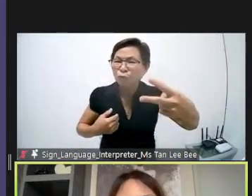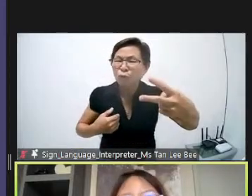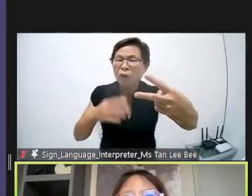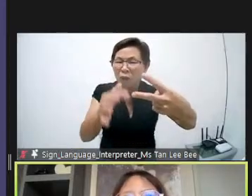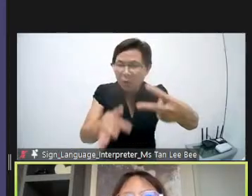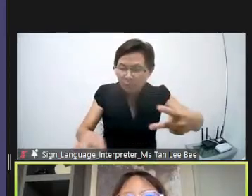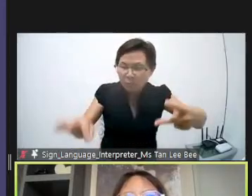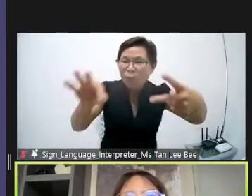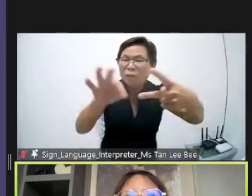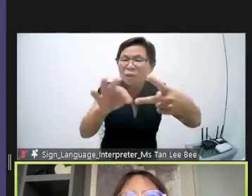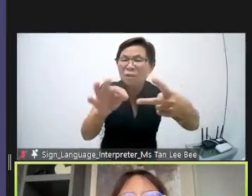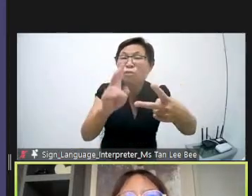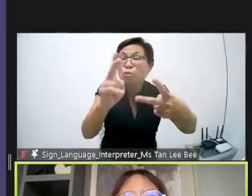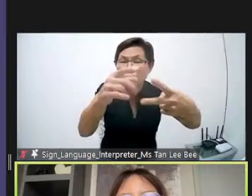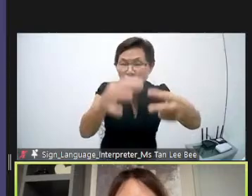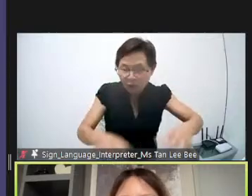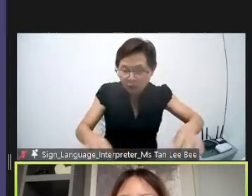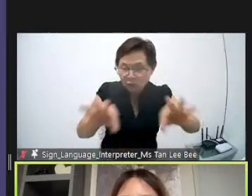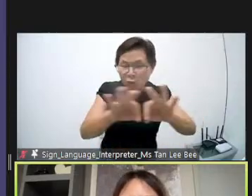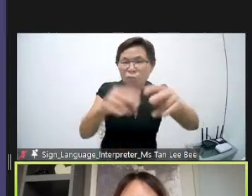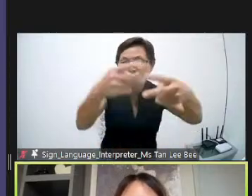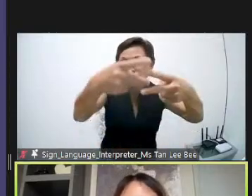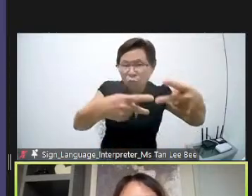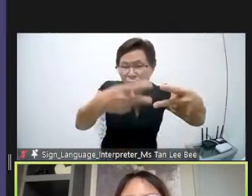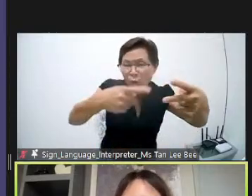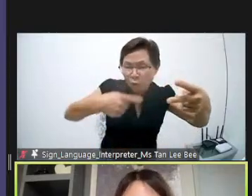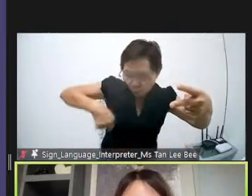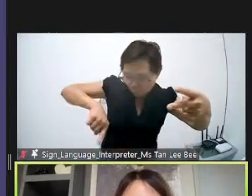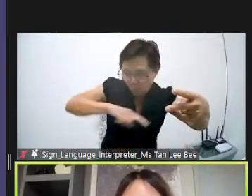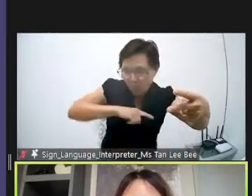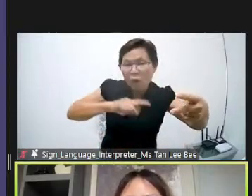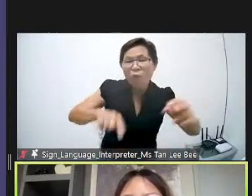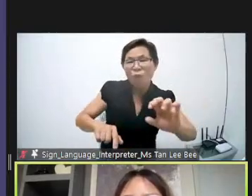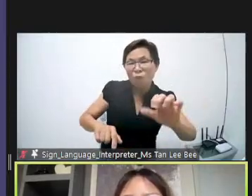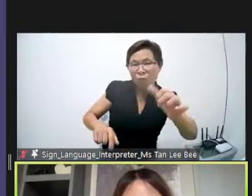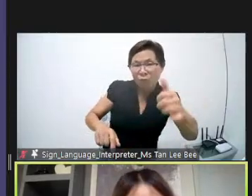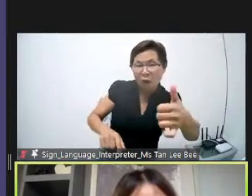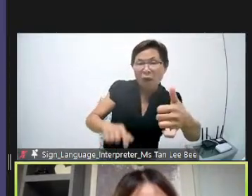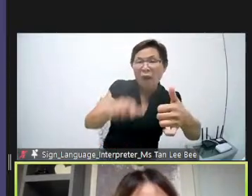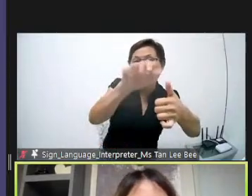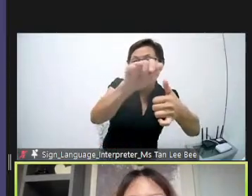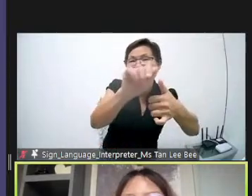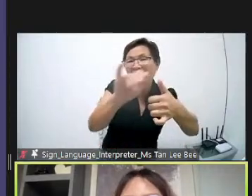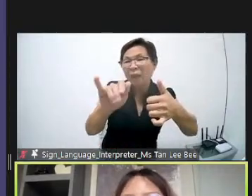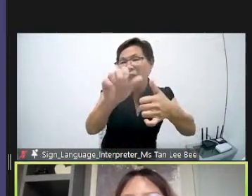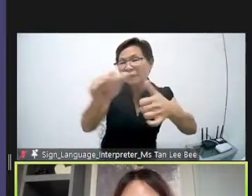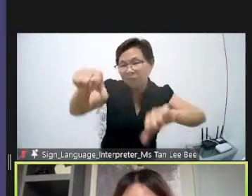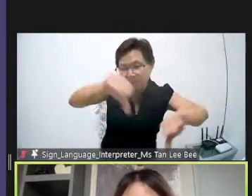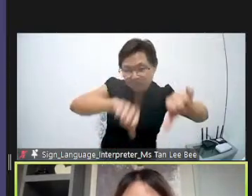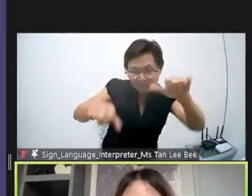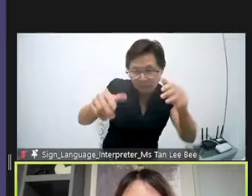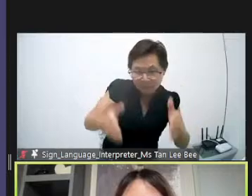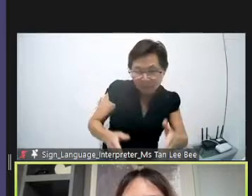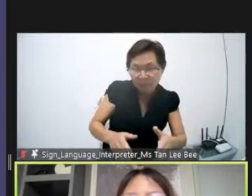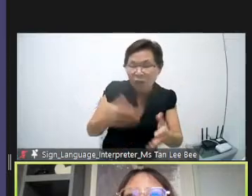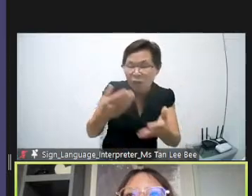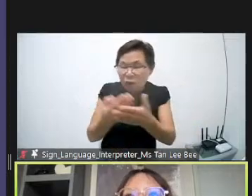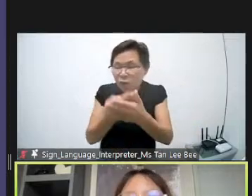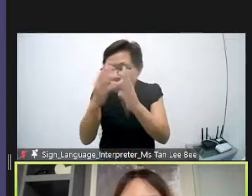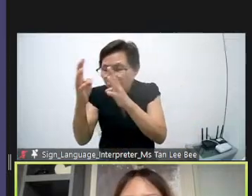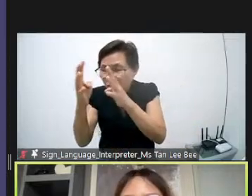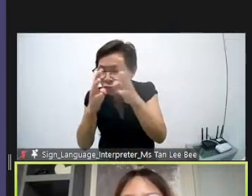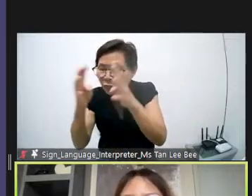important part that we have to achieve. Firstly, the AI scientists will invent